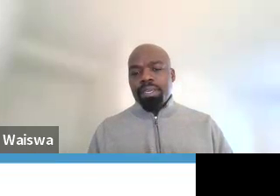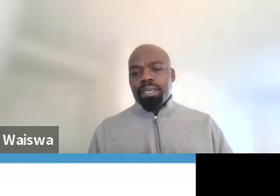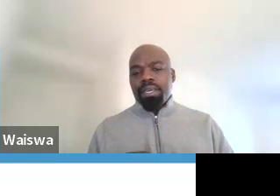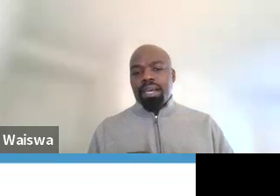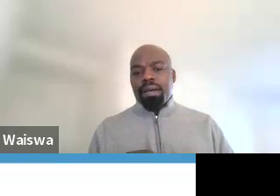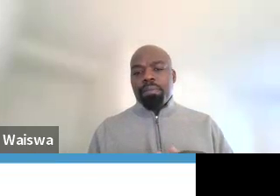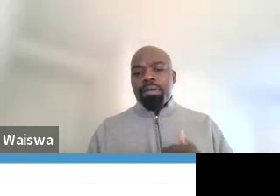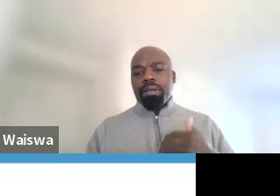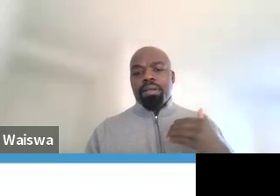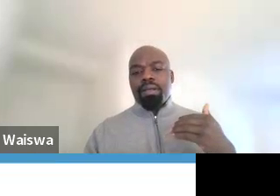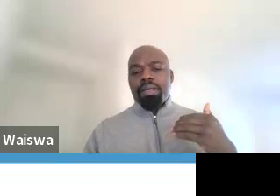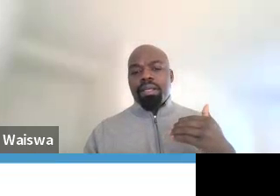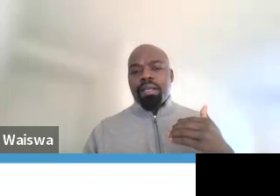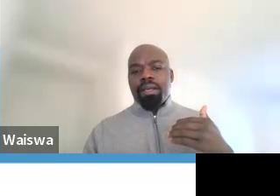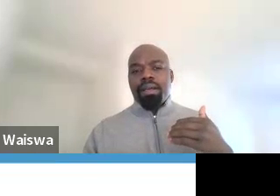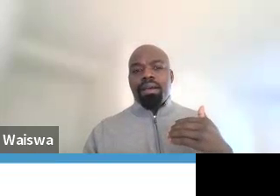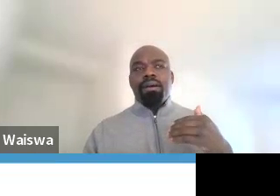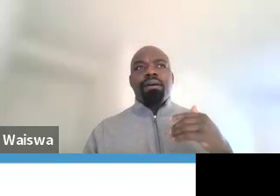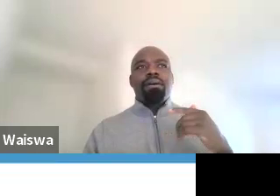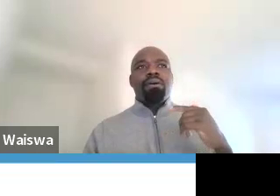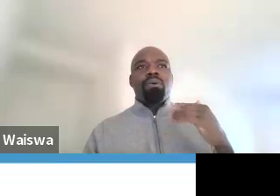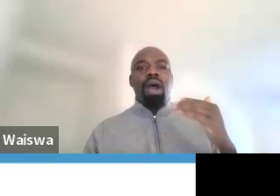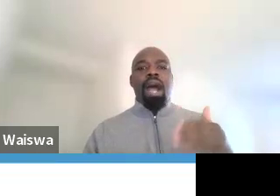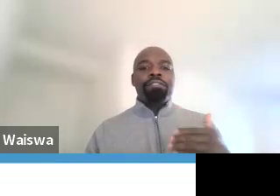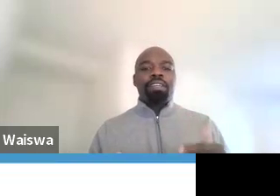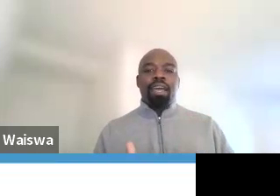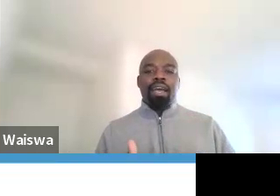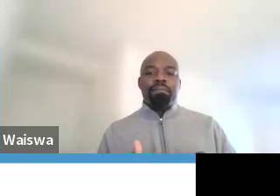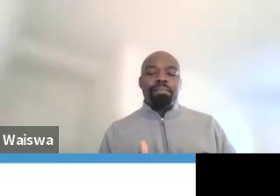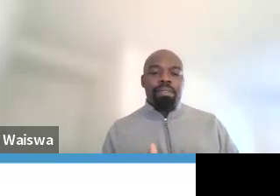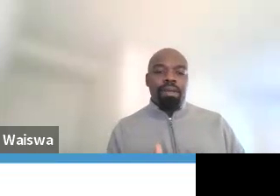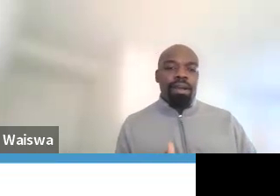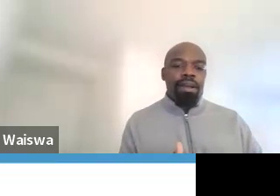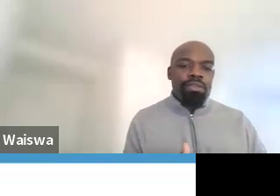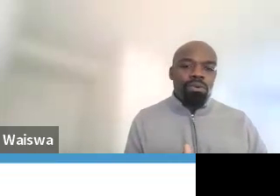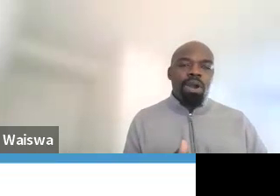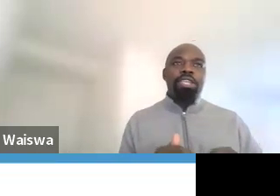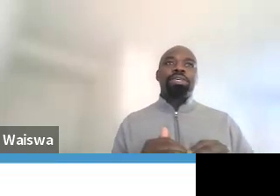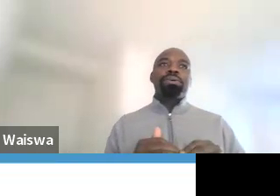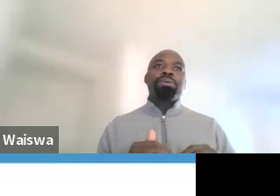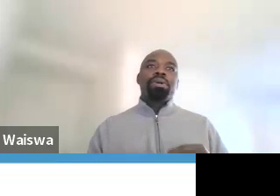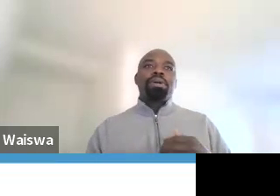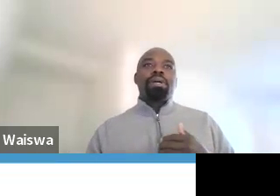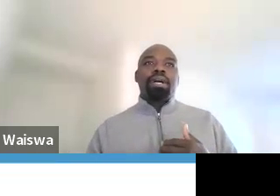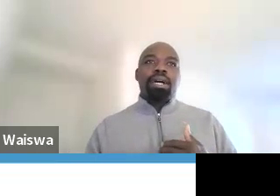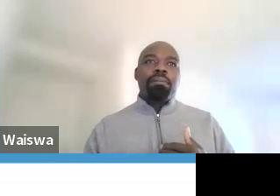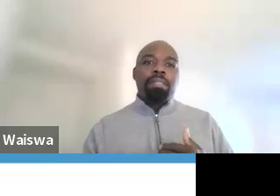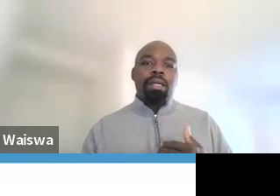After that, you want to